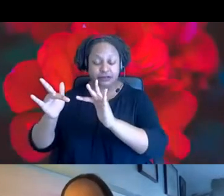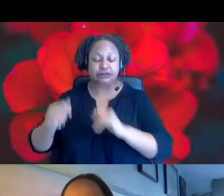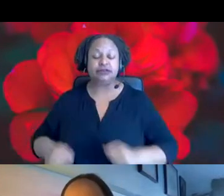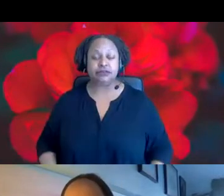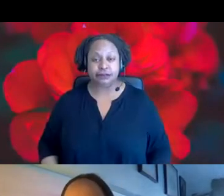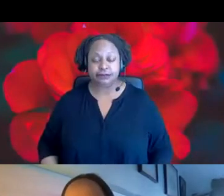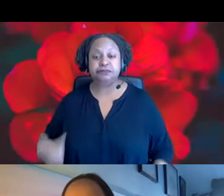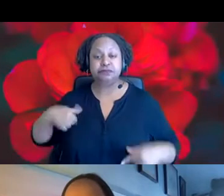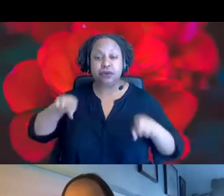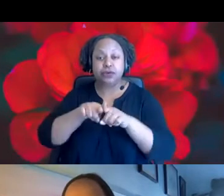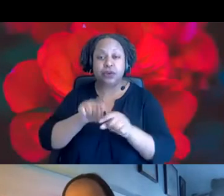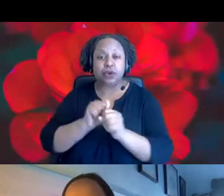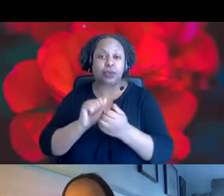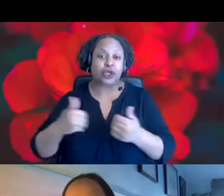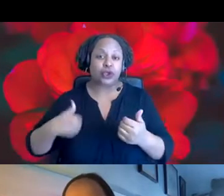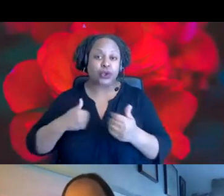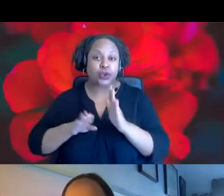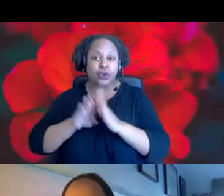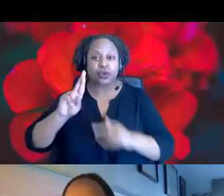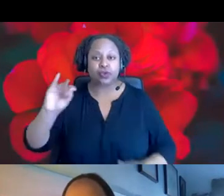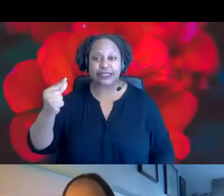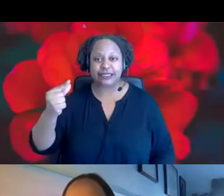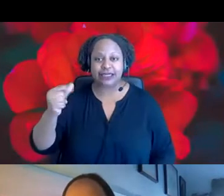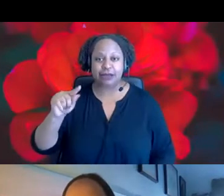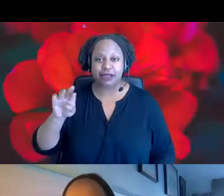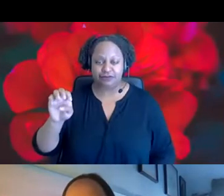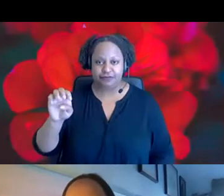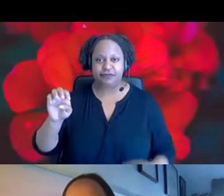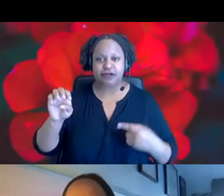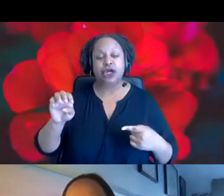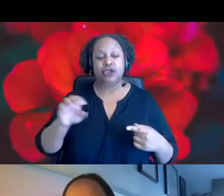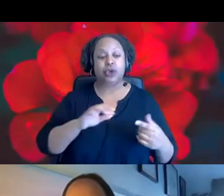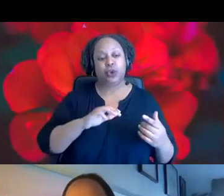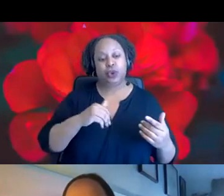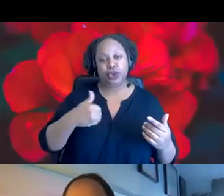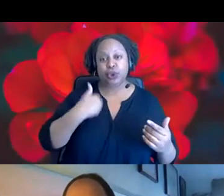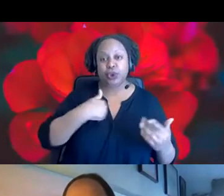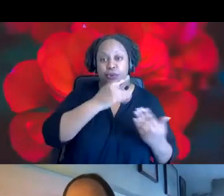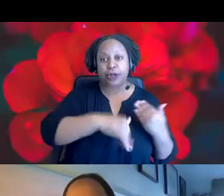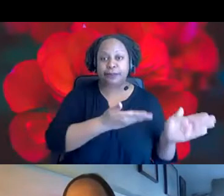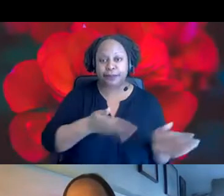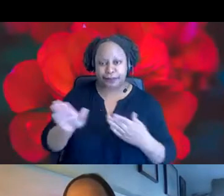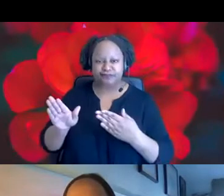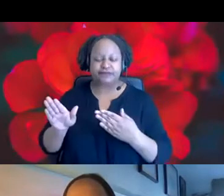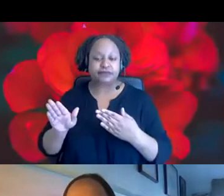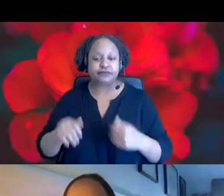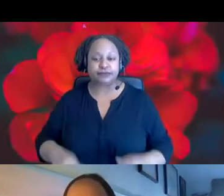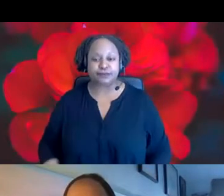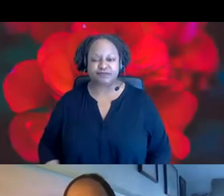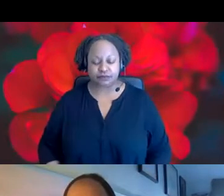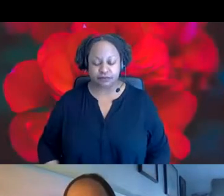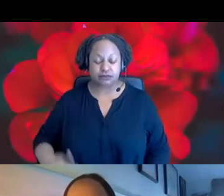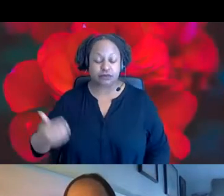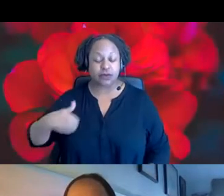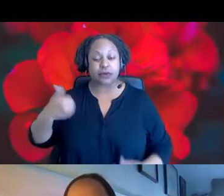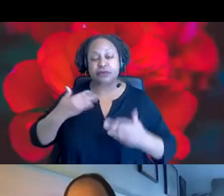worked with Youth Rising Above to shift our Discover You program online. That's a youth skills development workshop